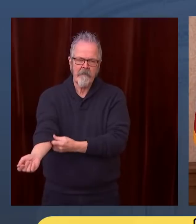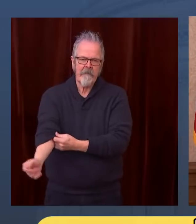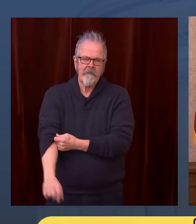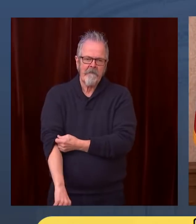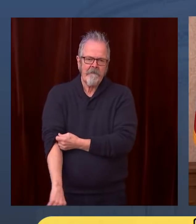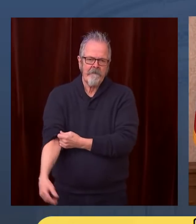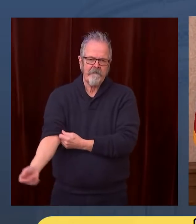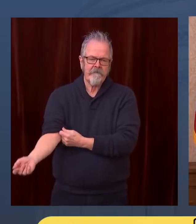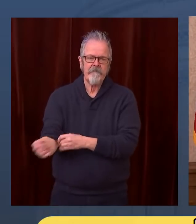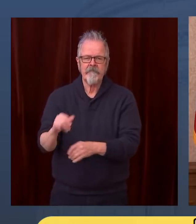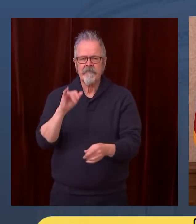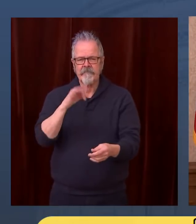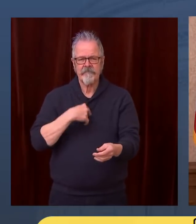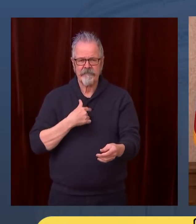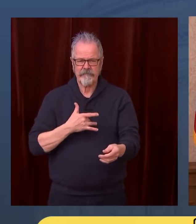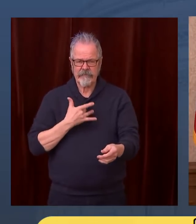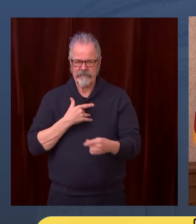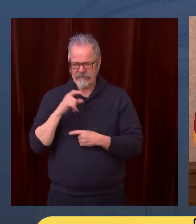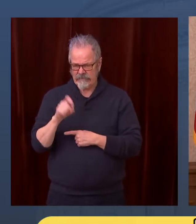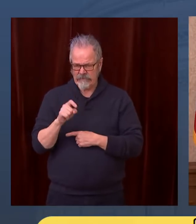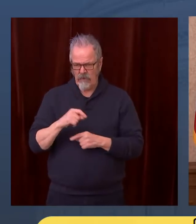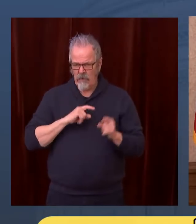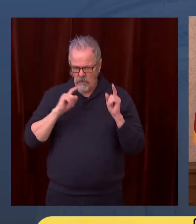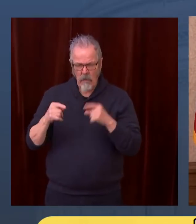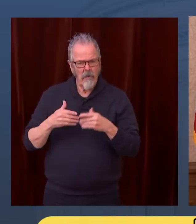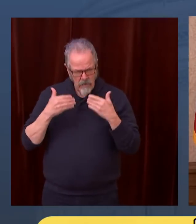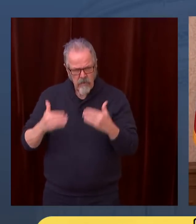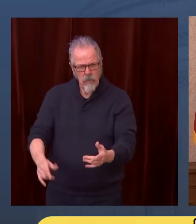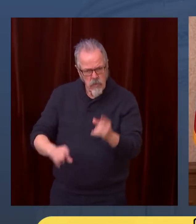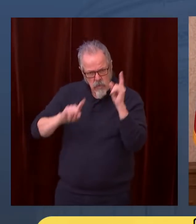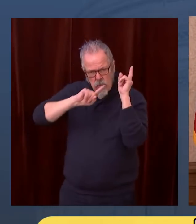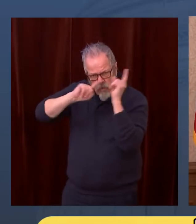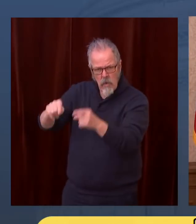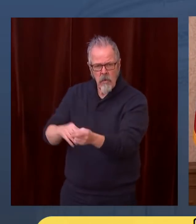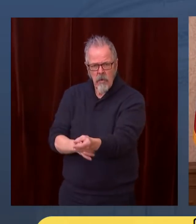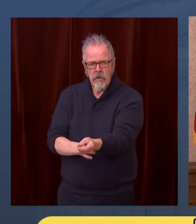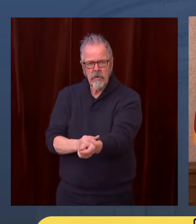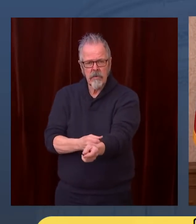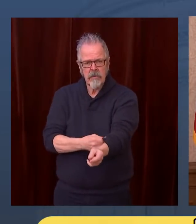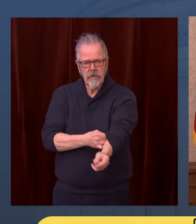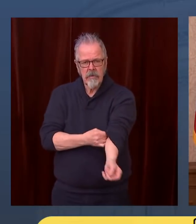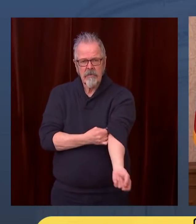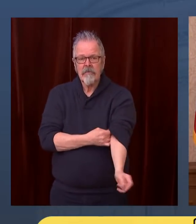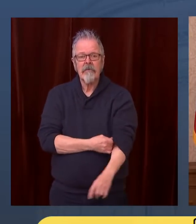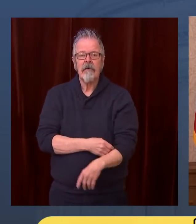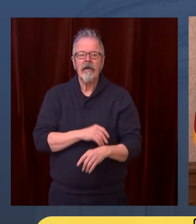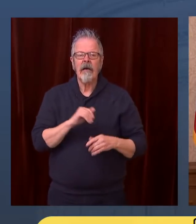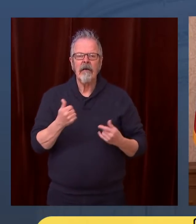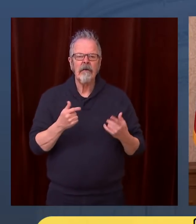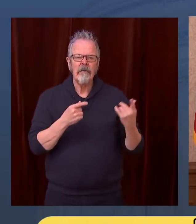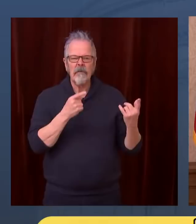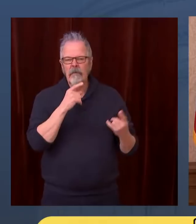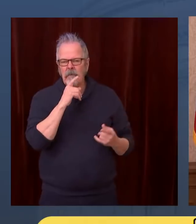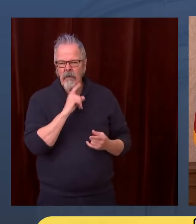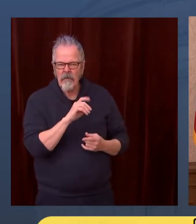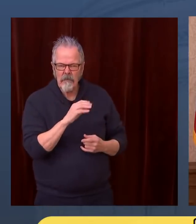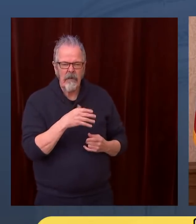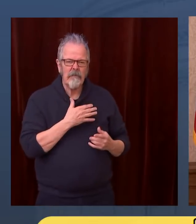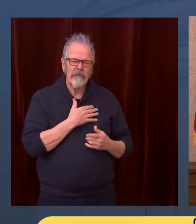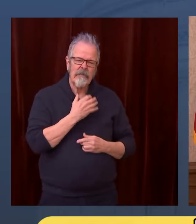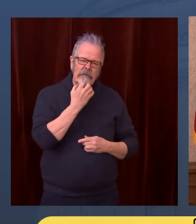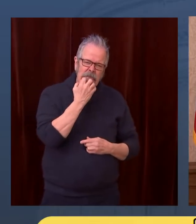treatment. People don't want their 104-year-old relatives on a gurney out in the hallway for a couple nights. They really